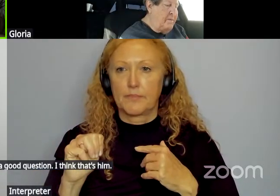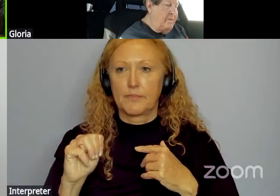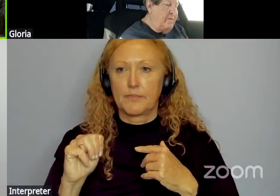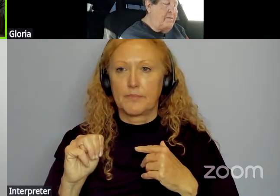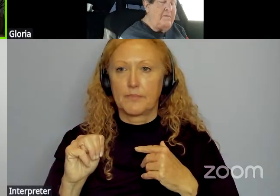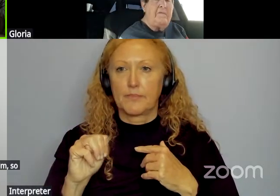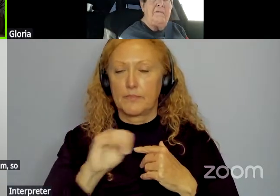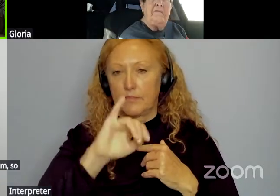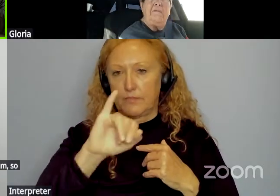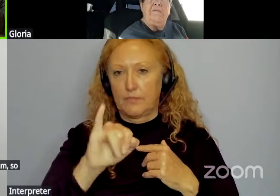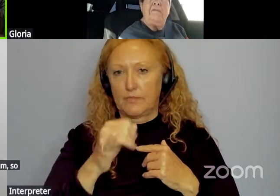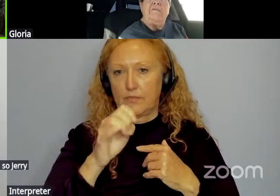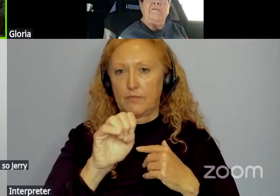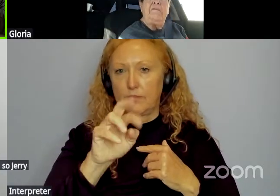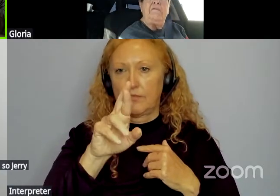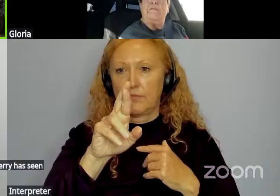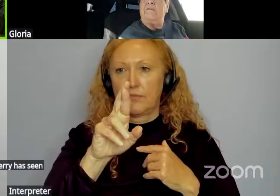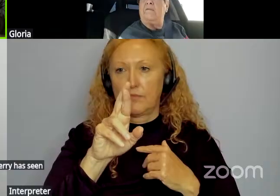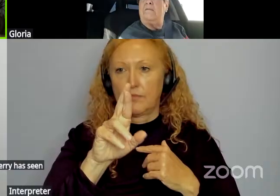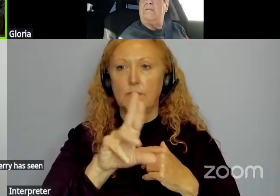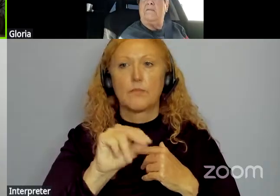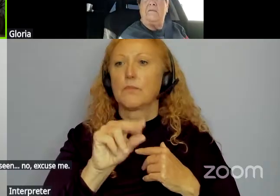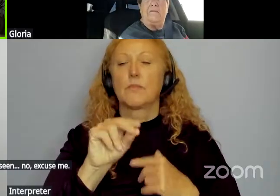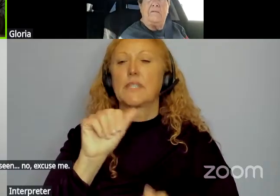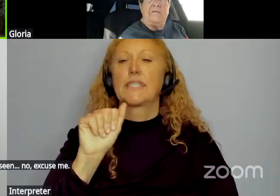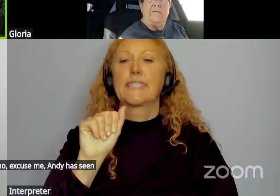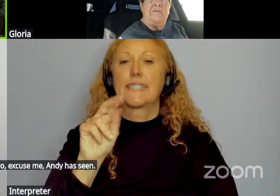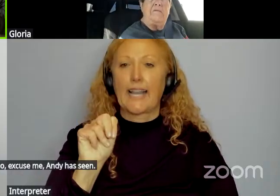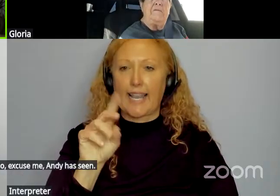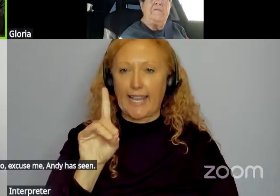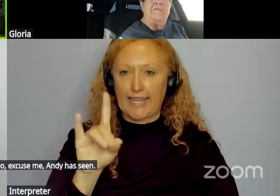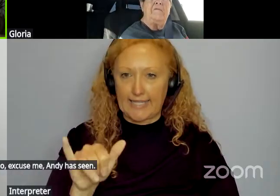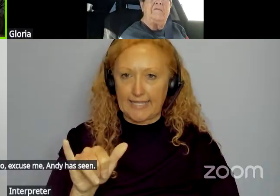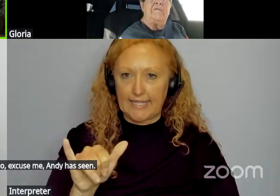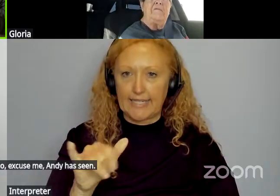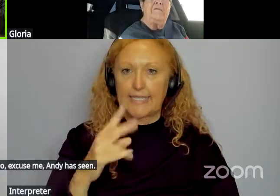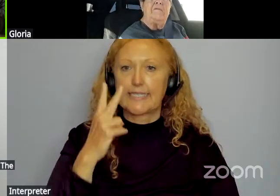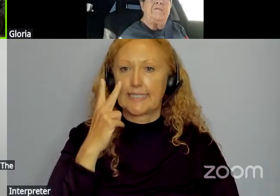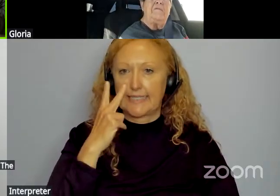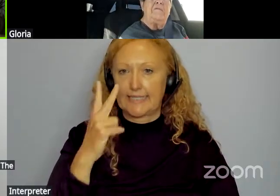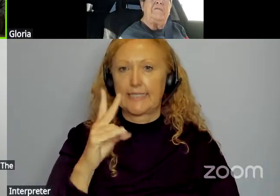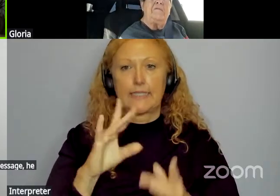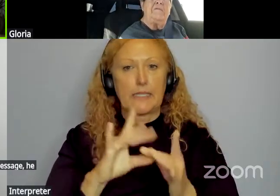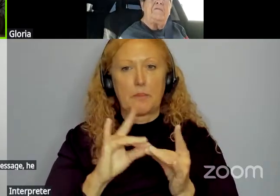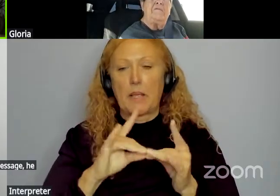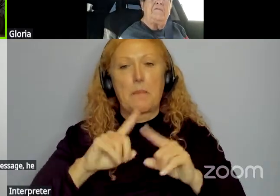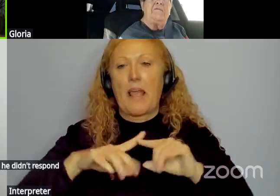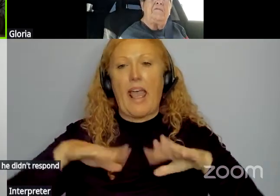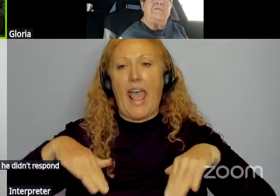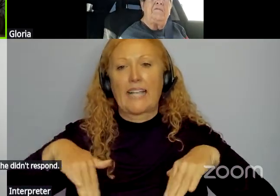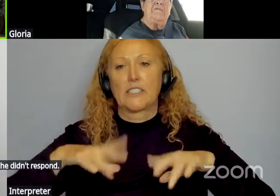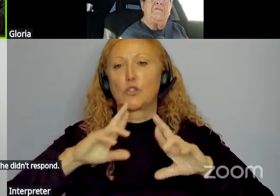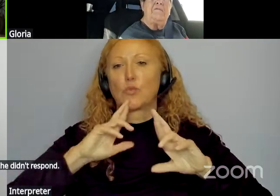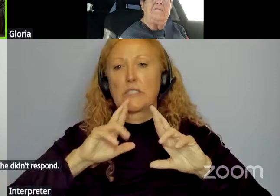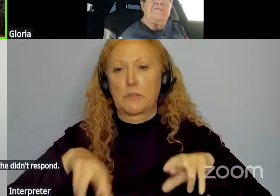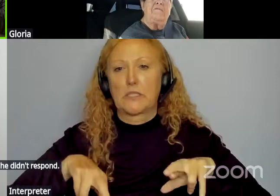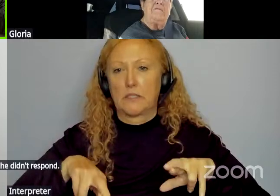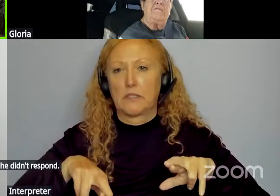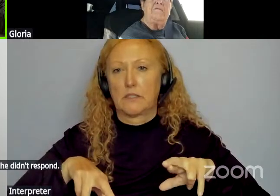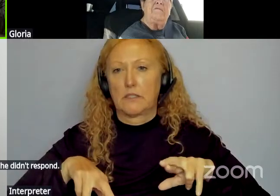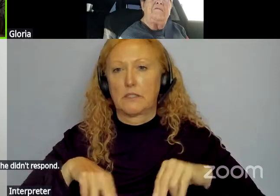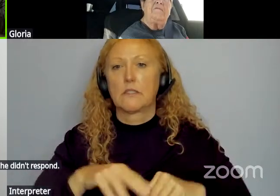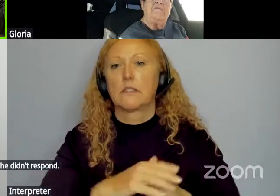So Jerry has seen, no, excuse me, Andy has seen the message. He didn't respond.